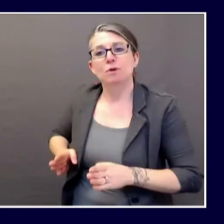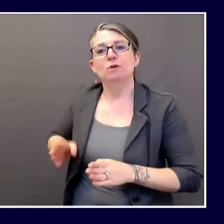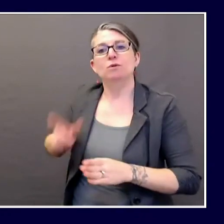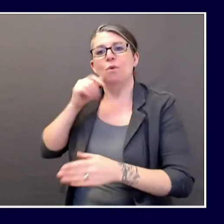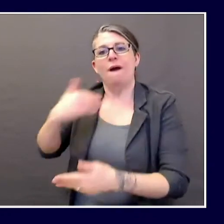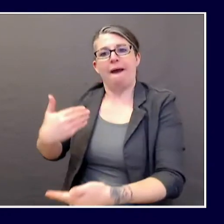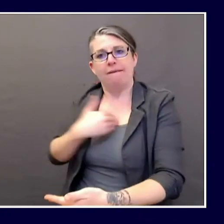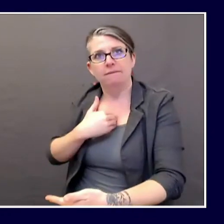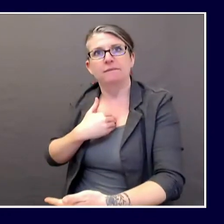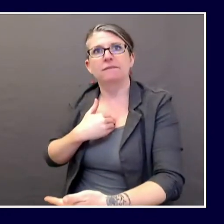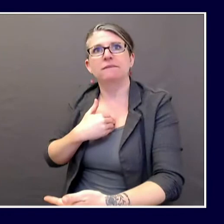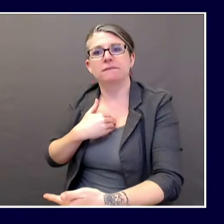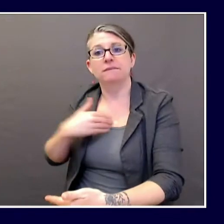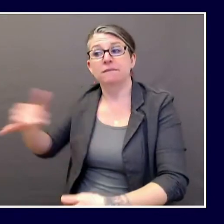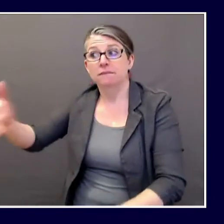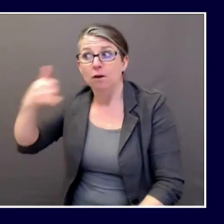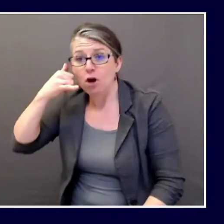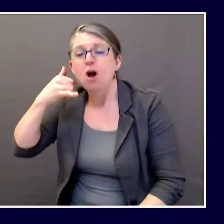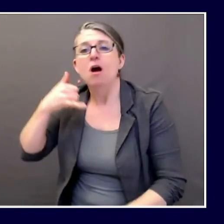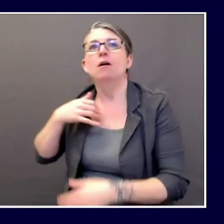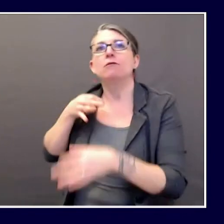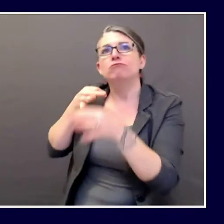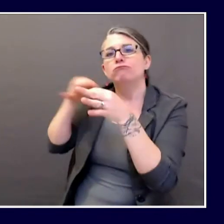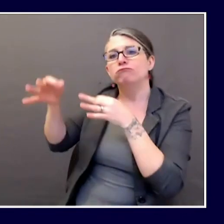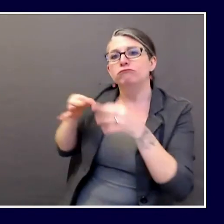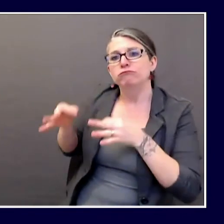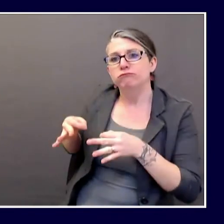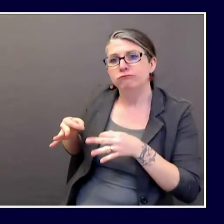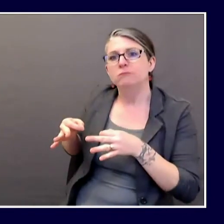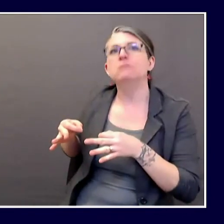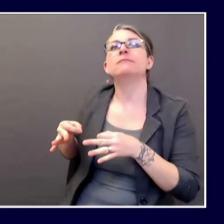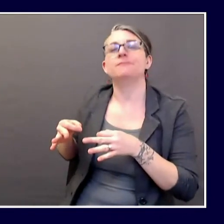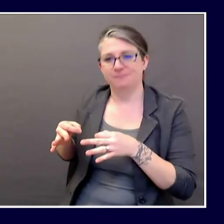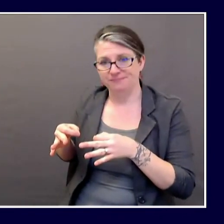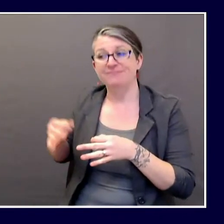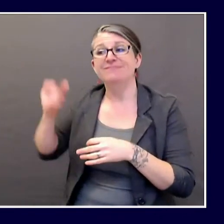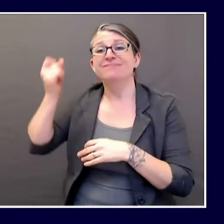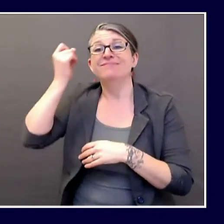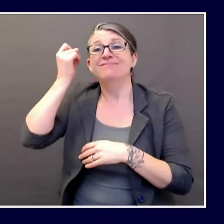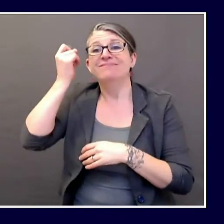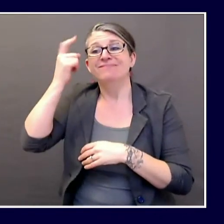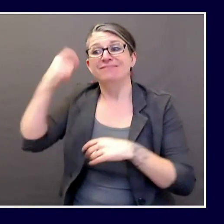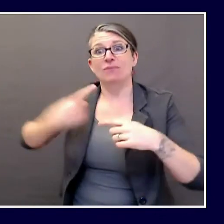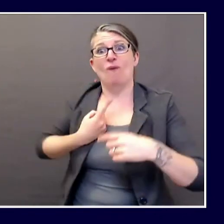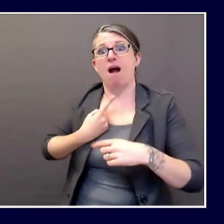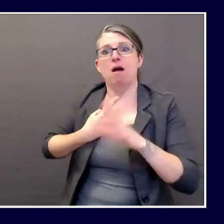even smaller scale. But Brian, we've mentioned this before, but I want to mention it again.